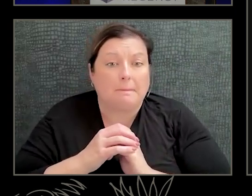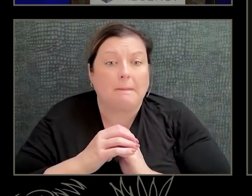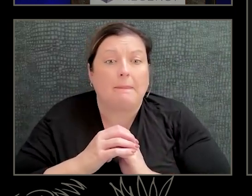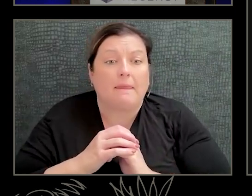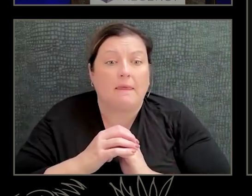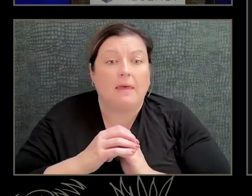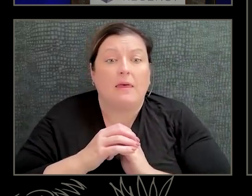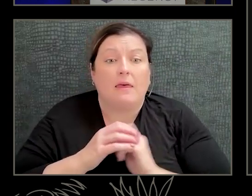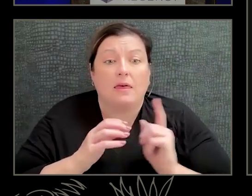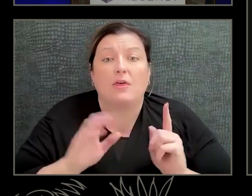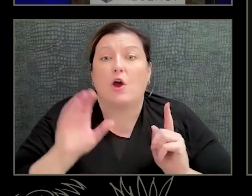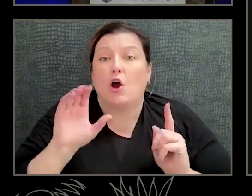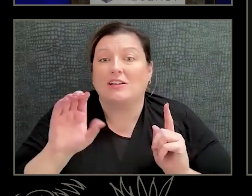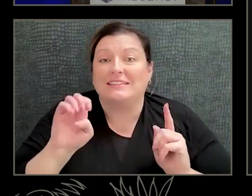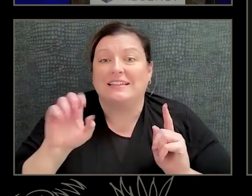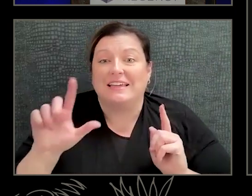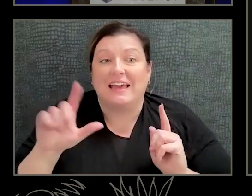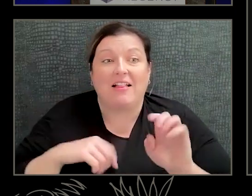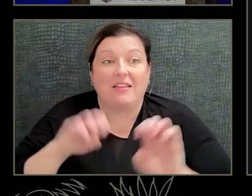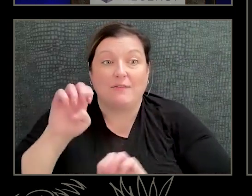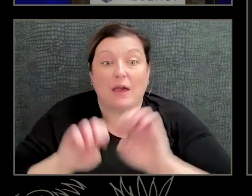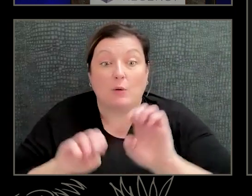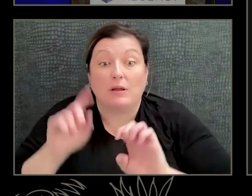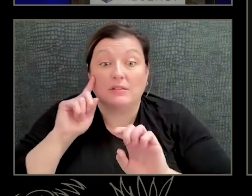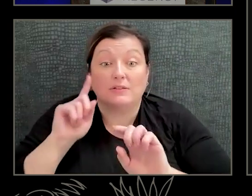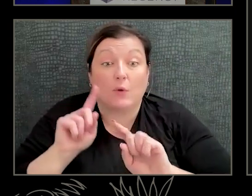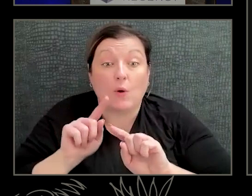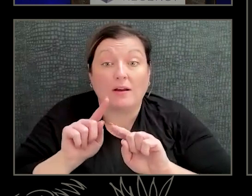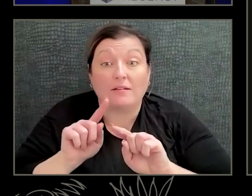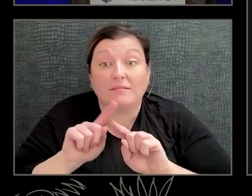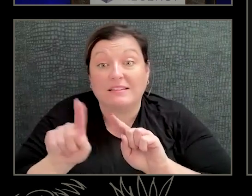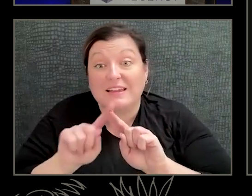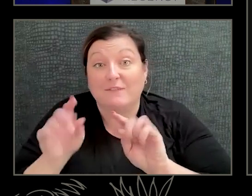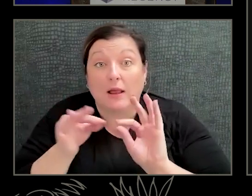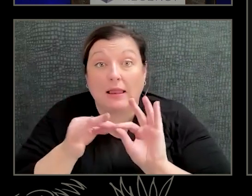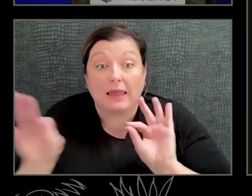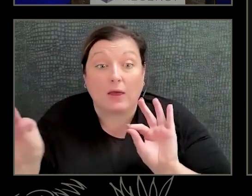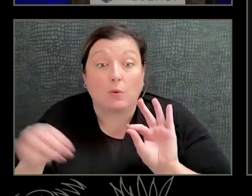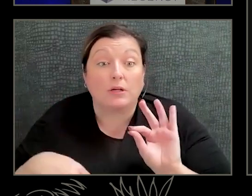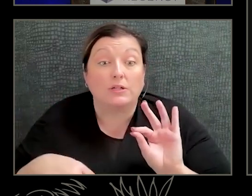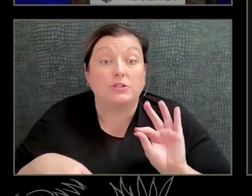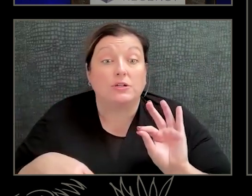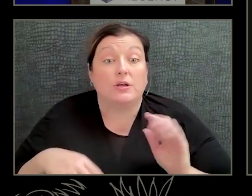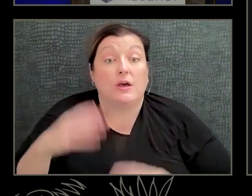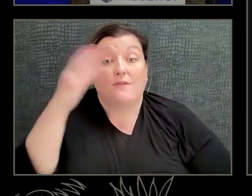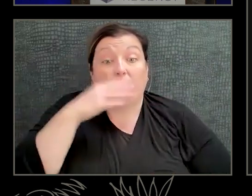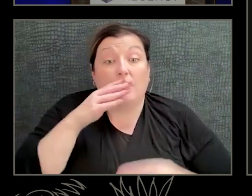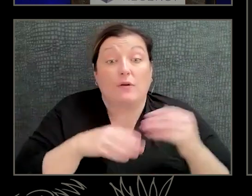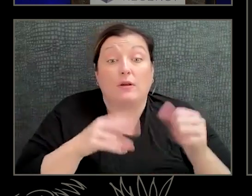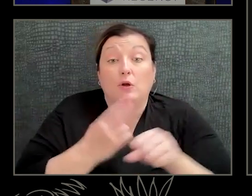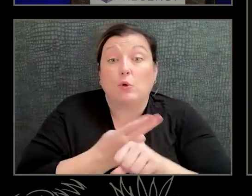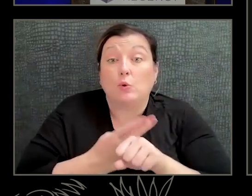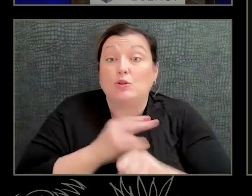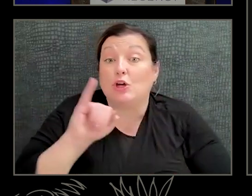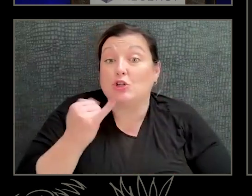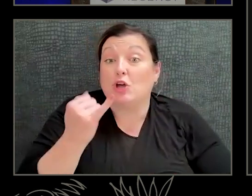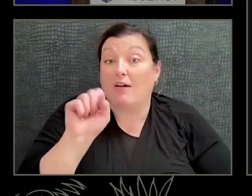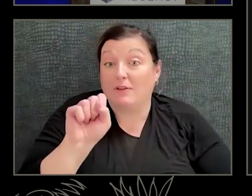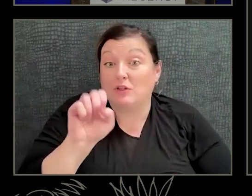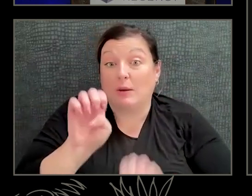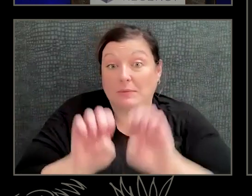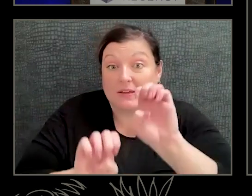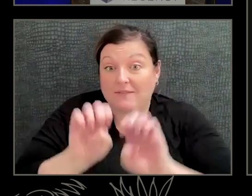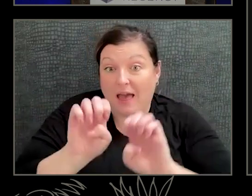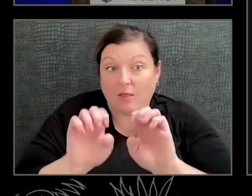for different languages, but for the front end, we'll be using the Cell JavaScript evaluator, which takes